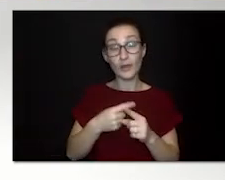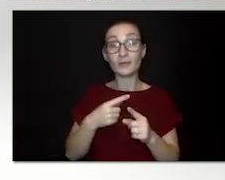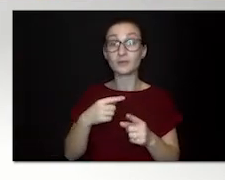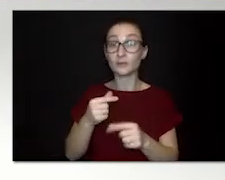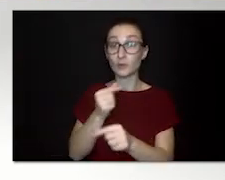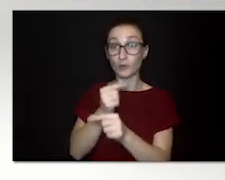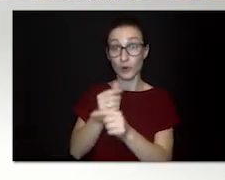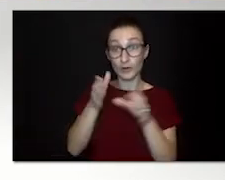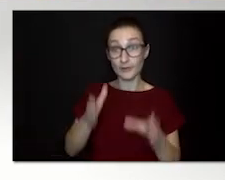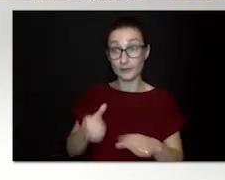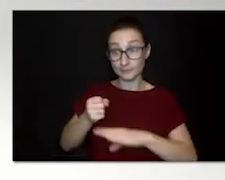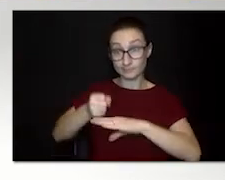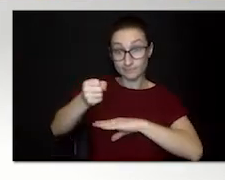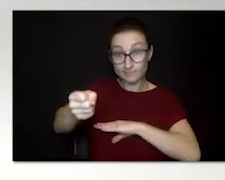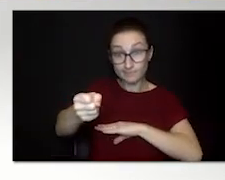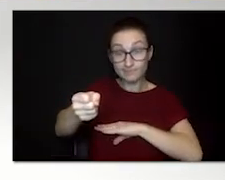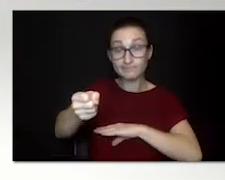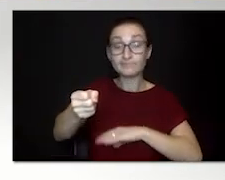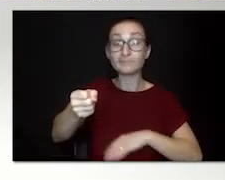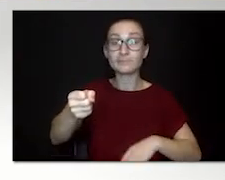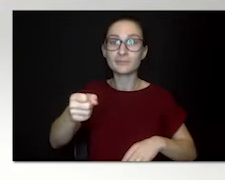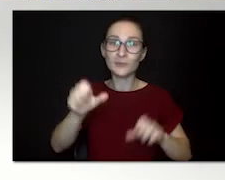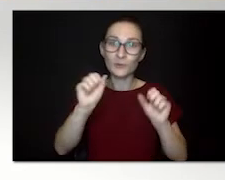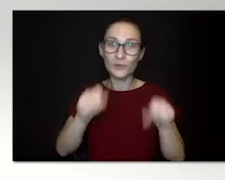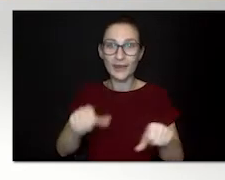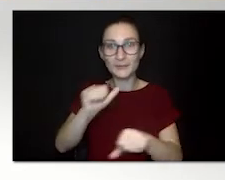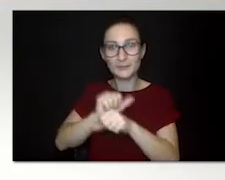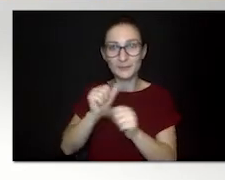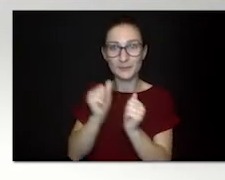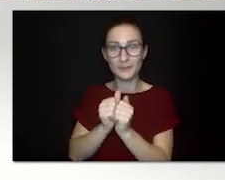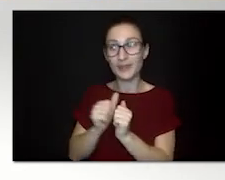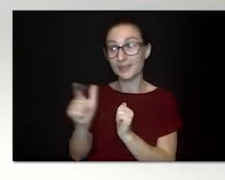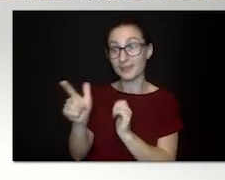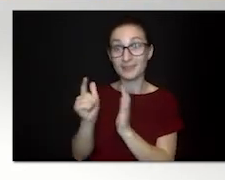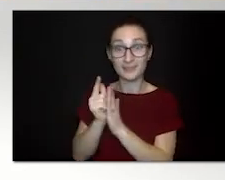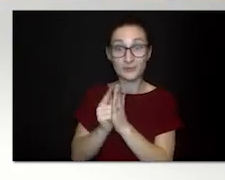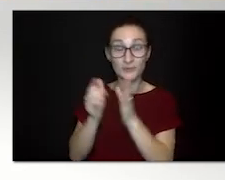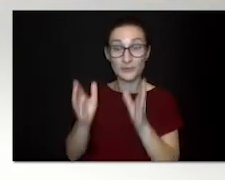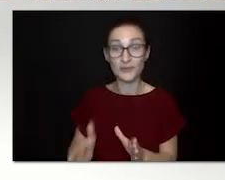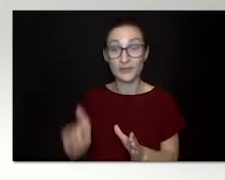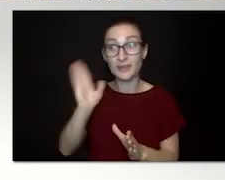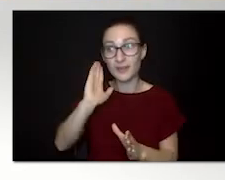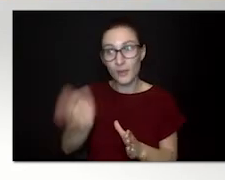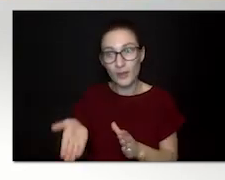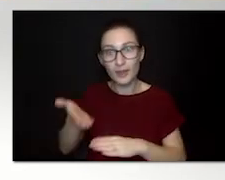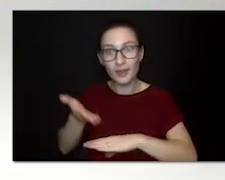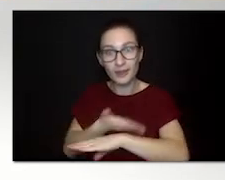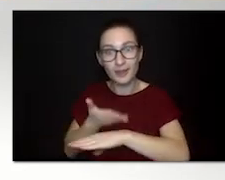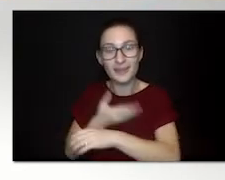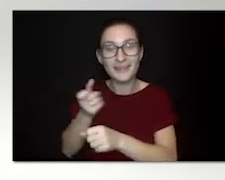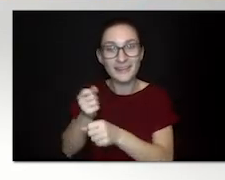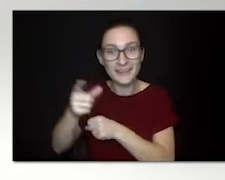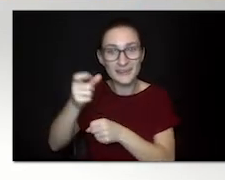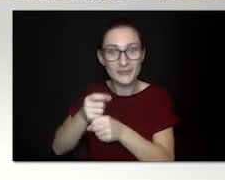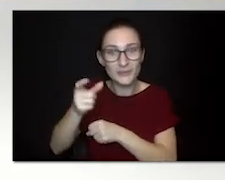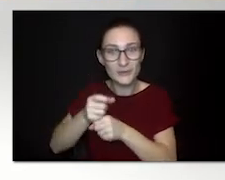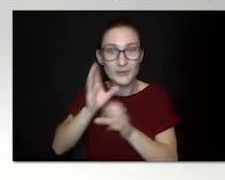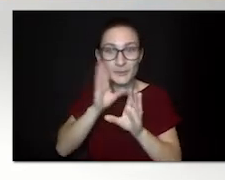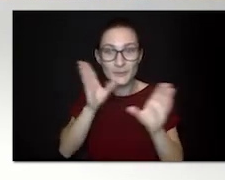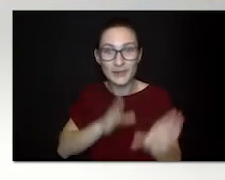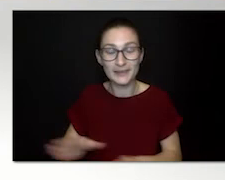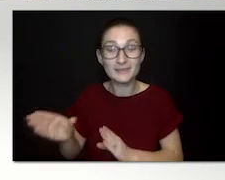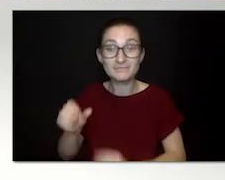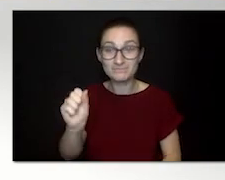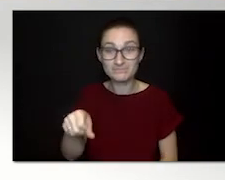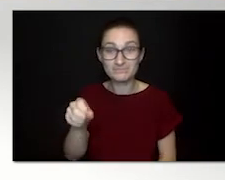you can hire an attorney simply for the annual plans. My office, we have a running checklist of everyone's annual